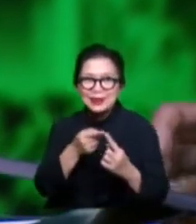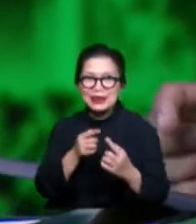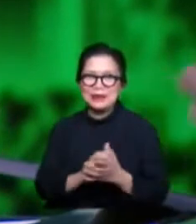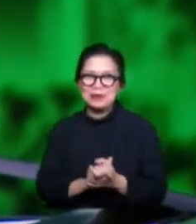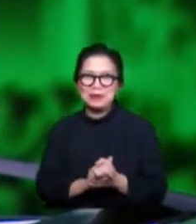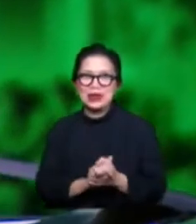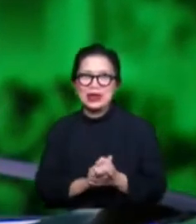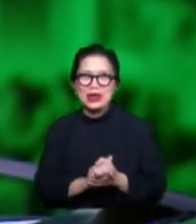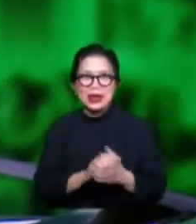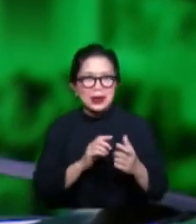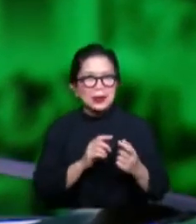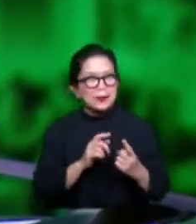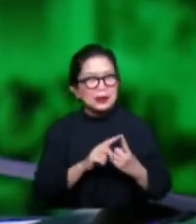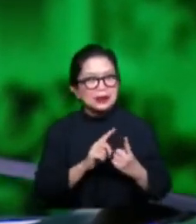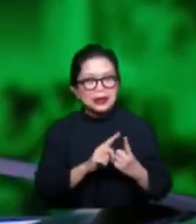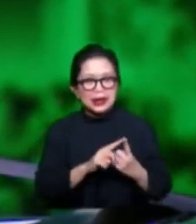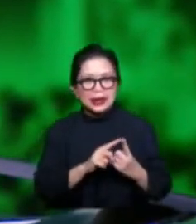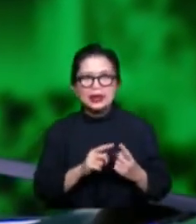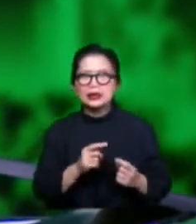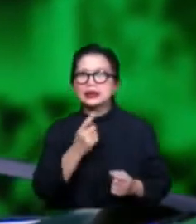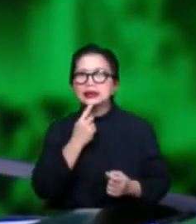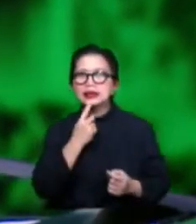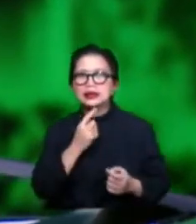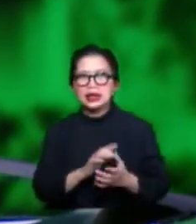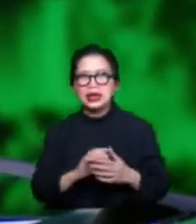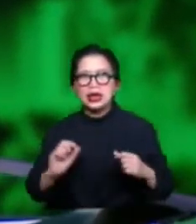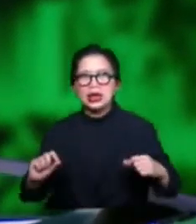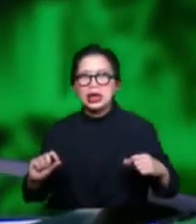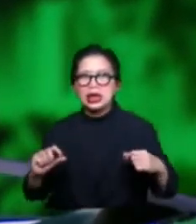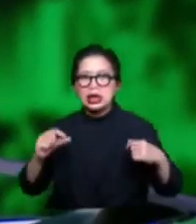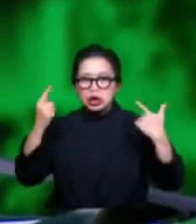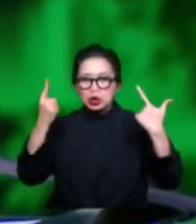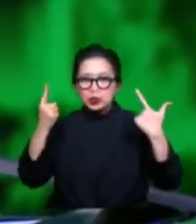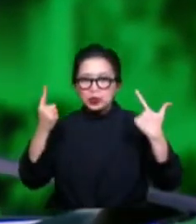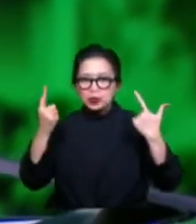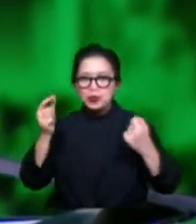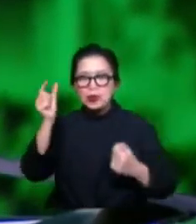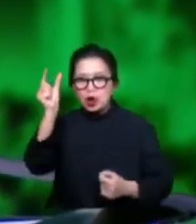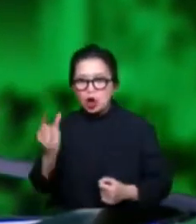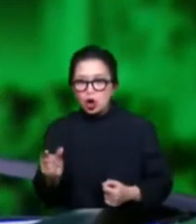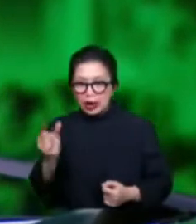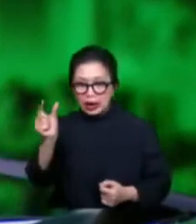of life influenced by urban patterns and flows? What do you think?